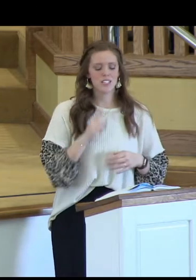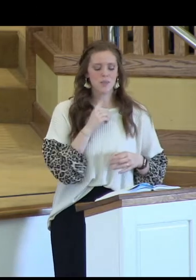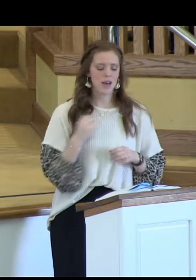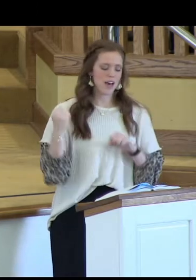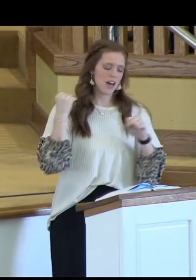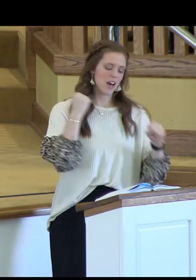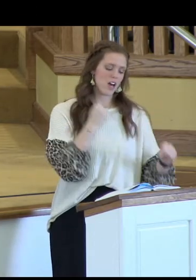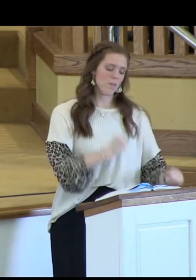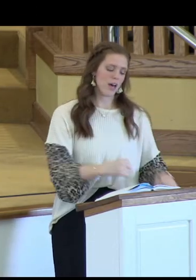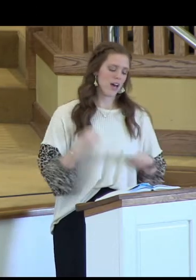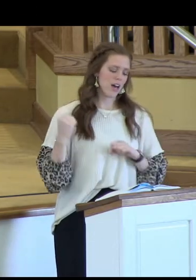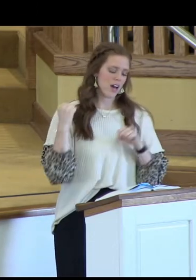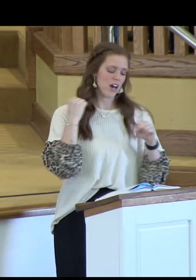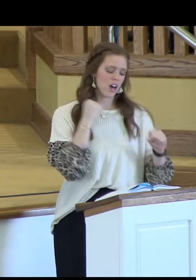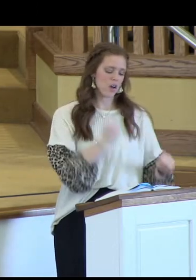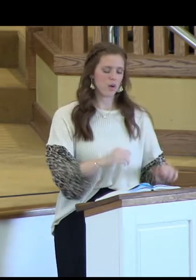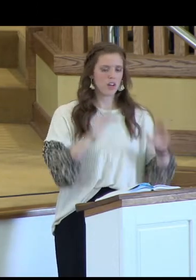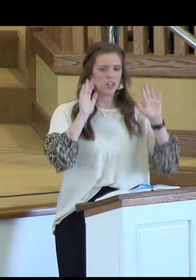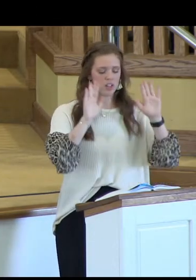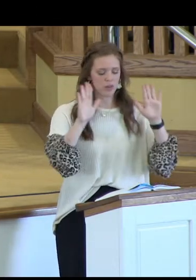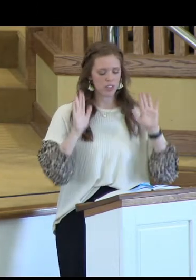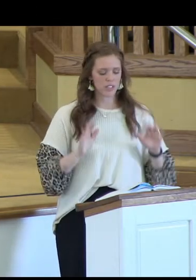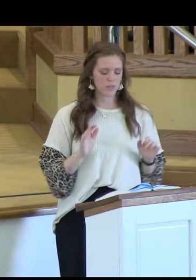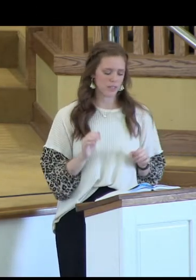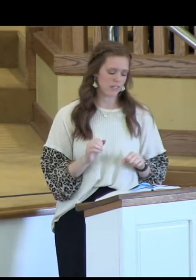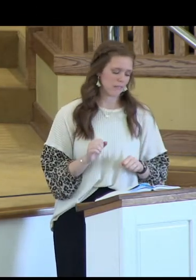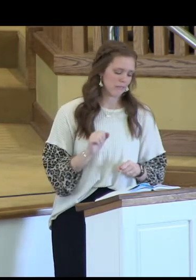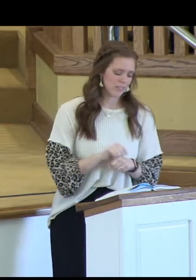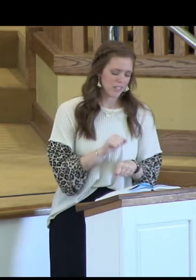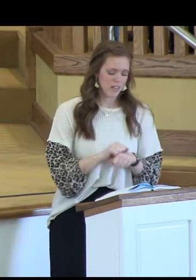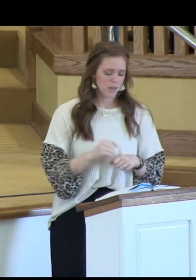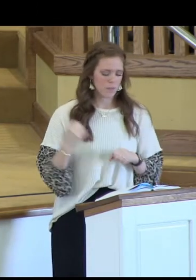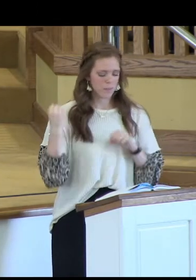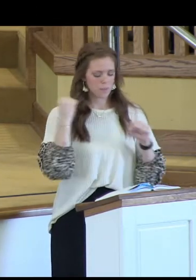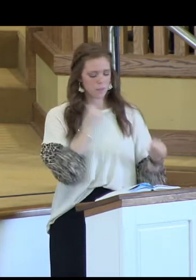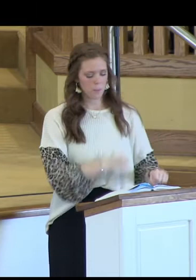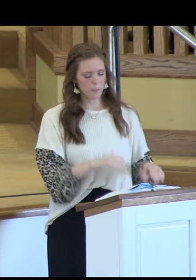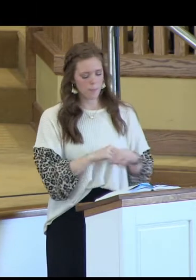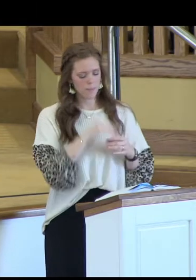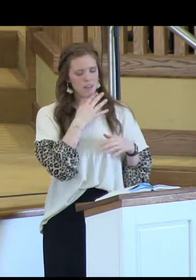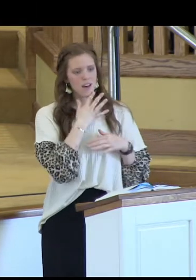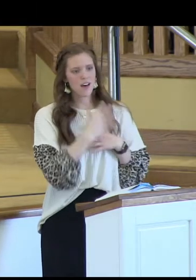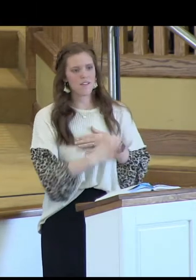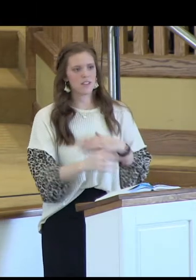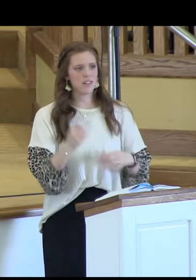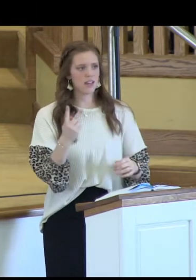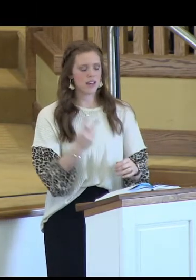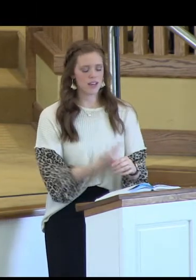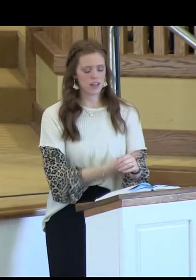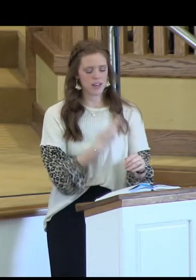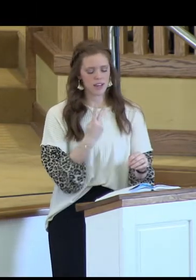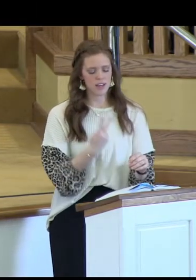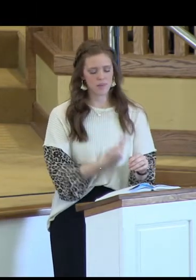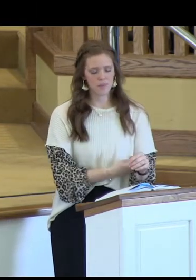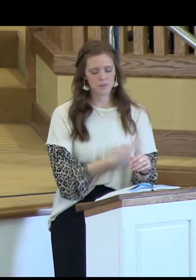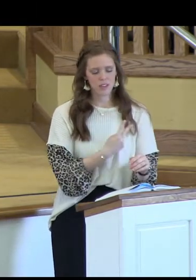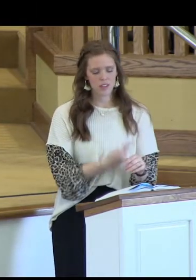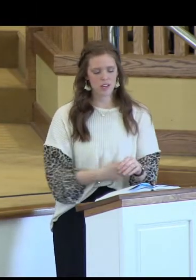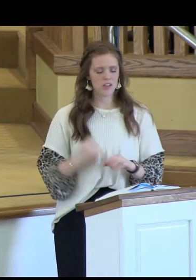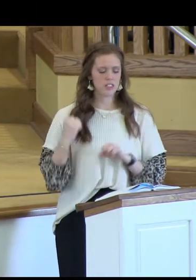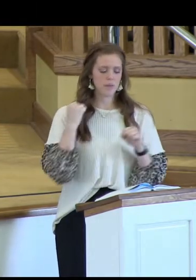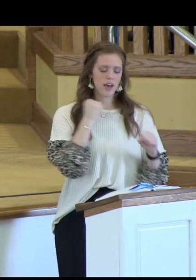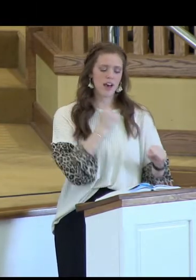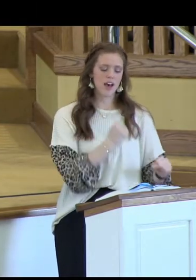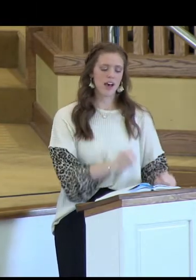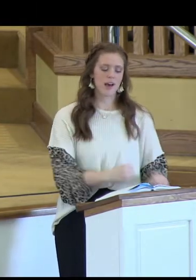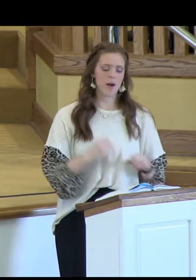is power, power, wonder-working power in the blood of the Lamb. There